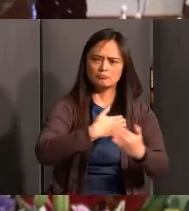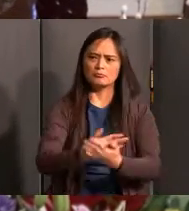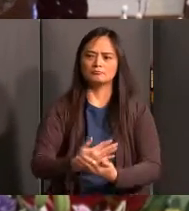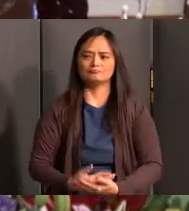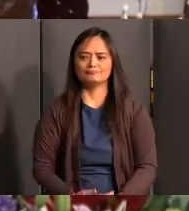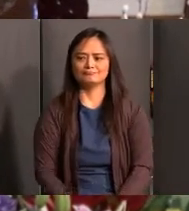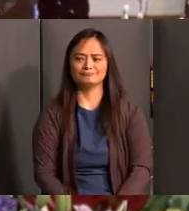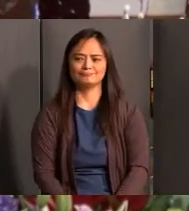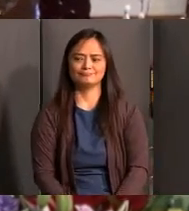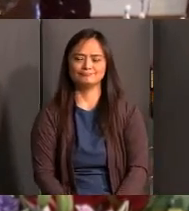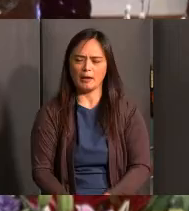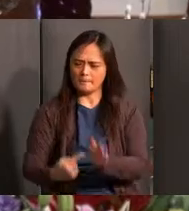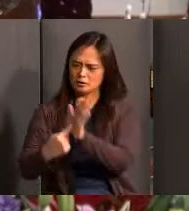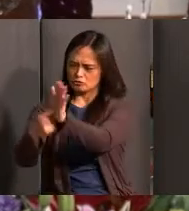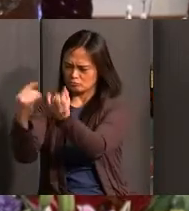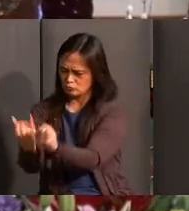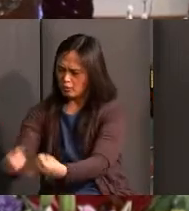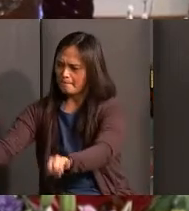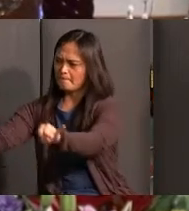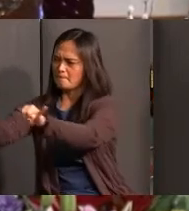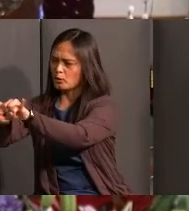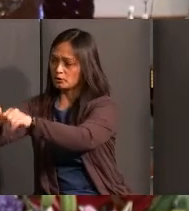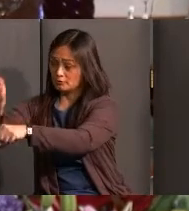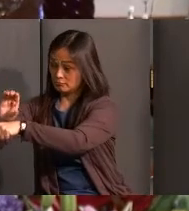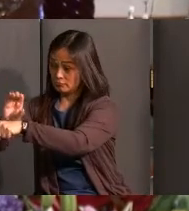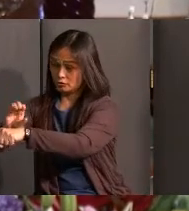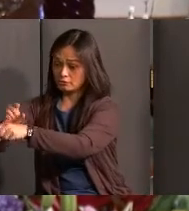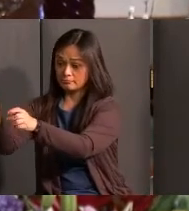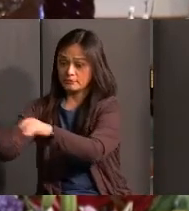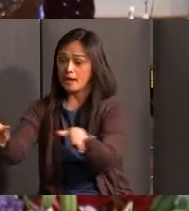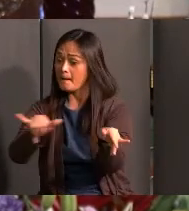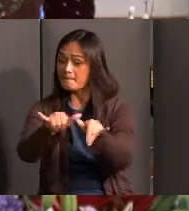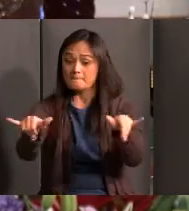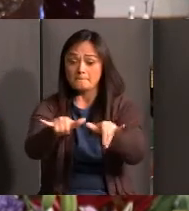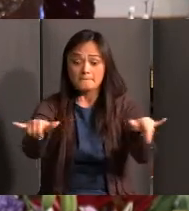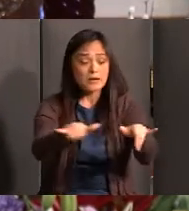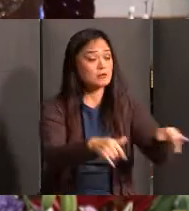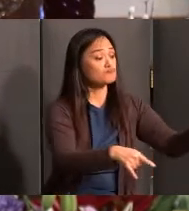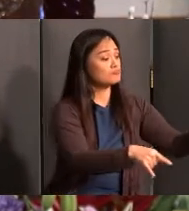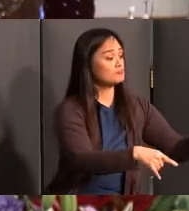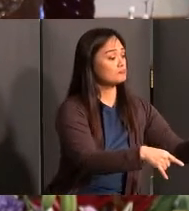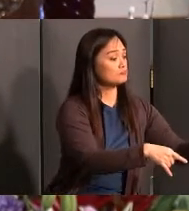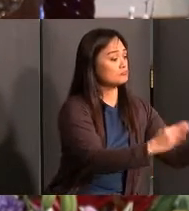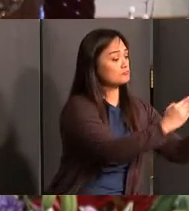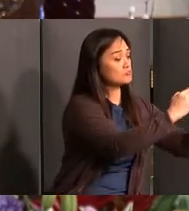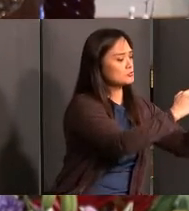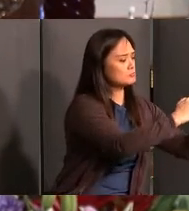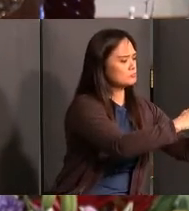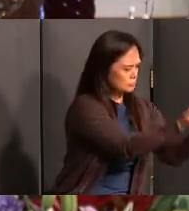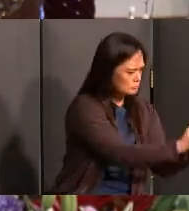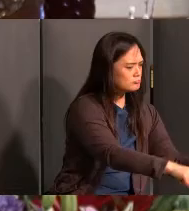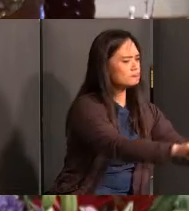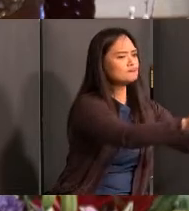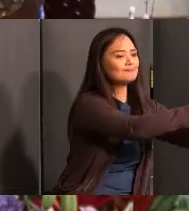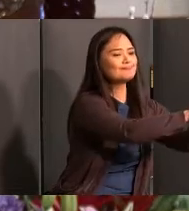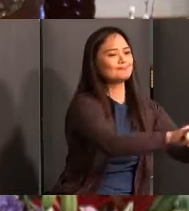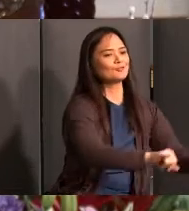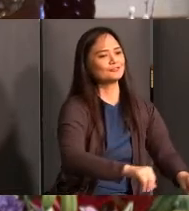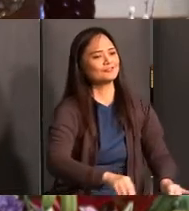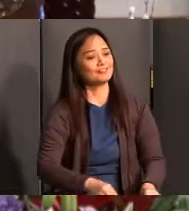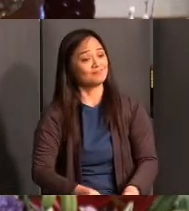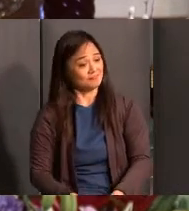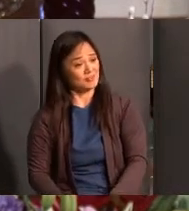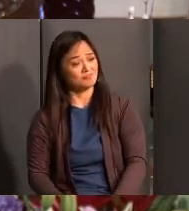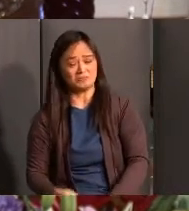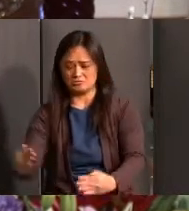homes. We make sense in our communities. We make sense in your respective